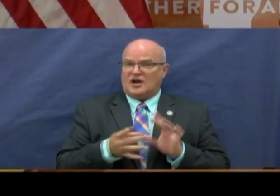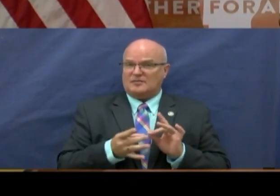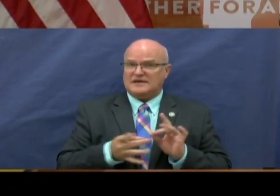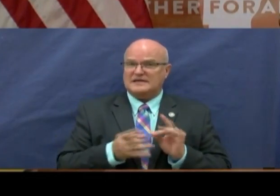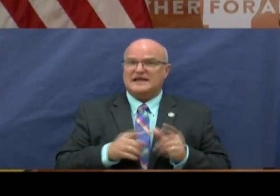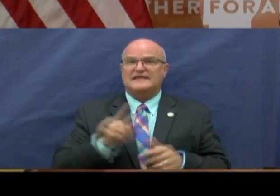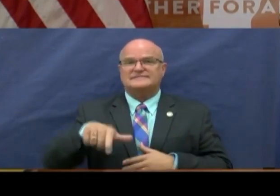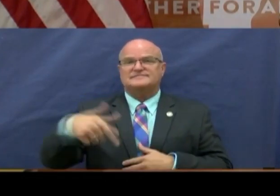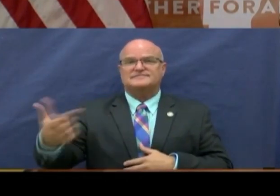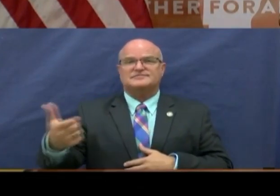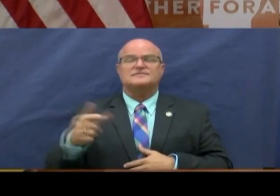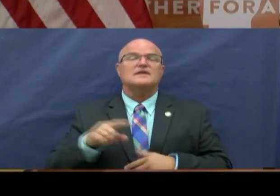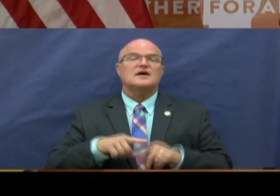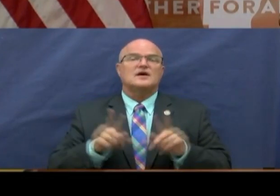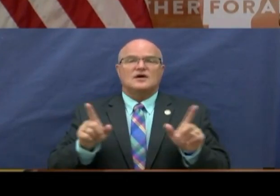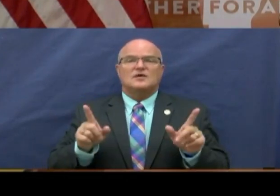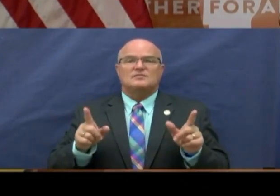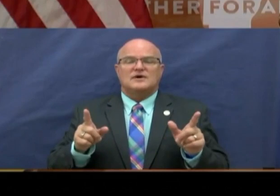that